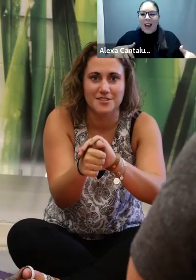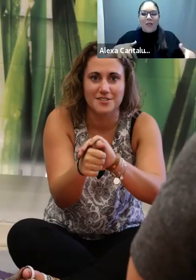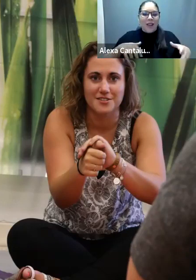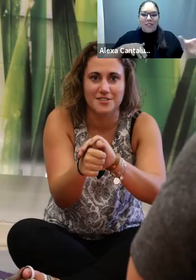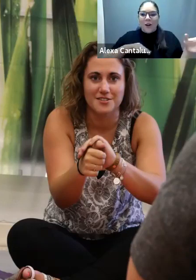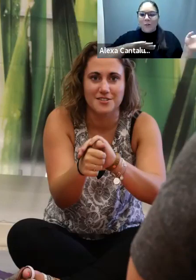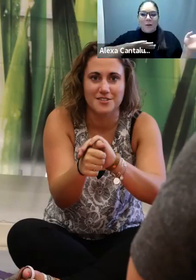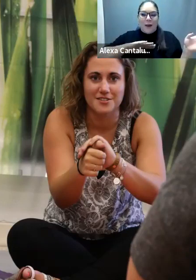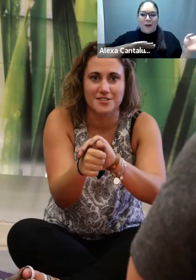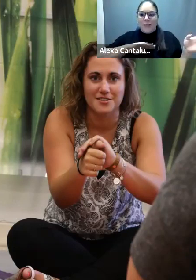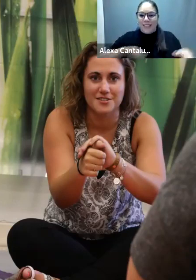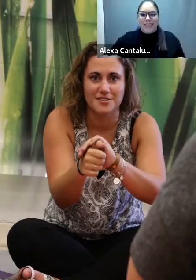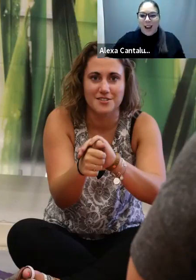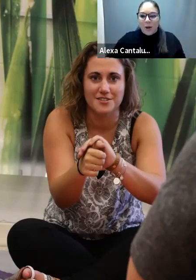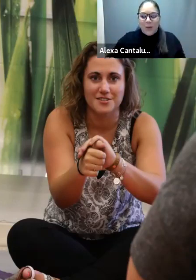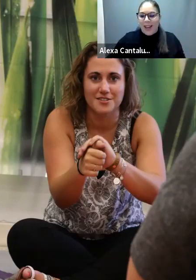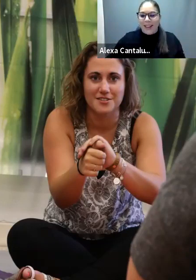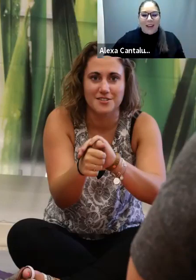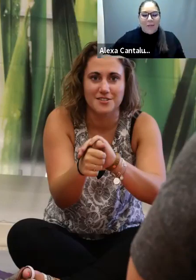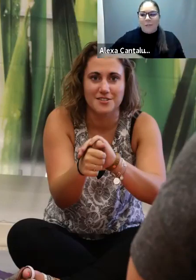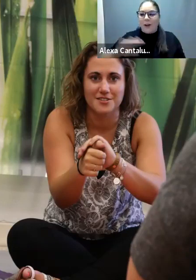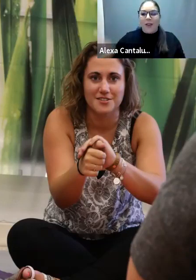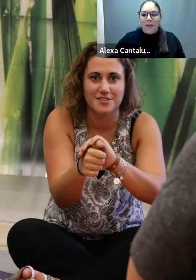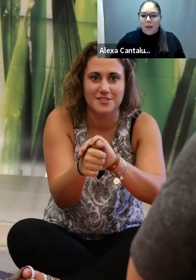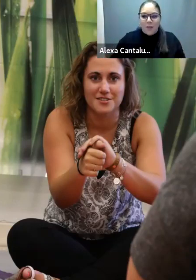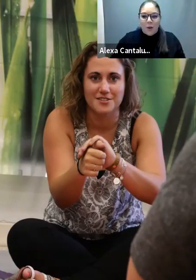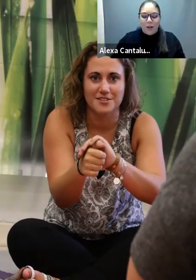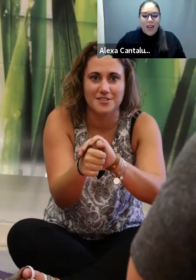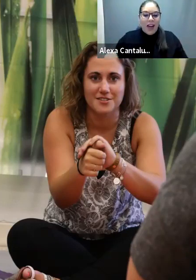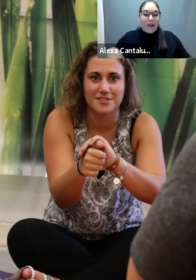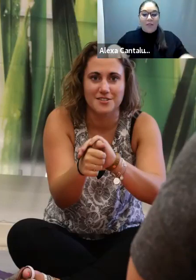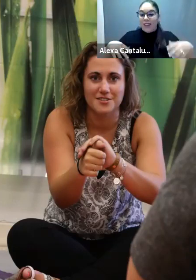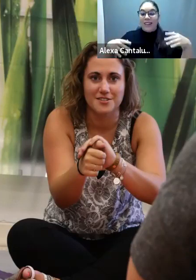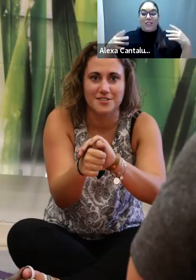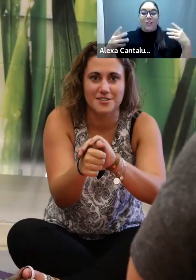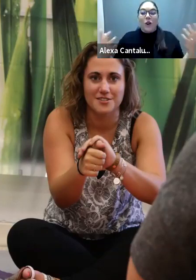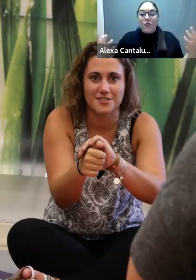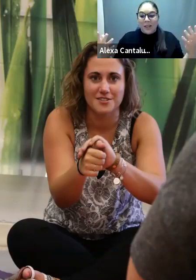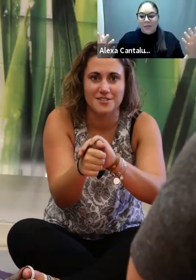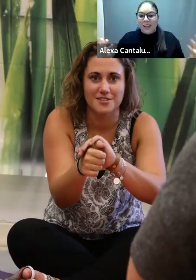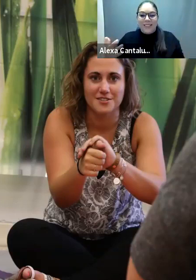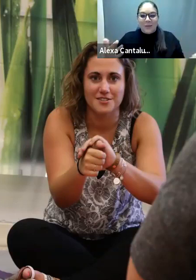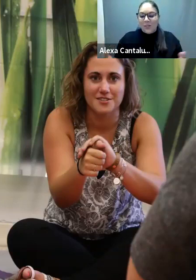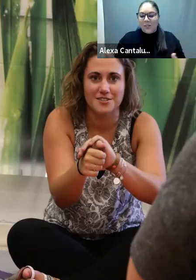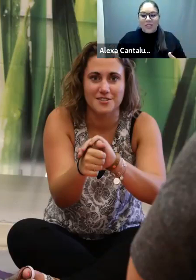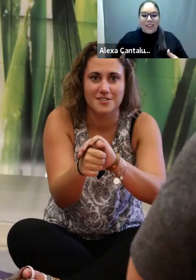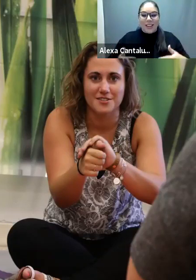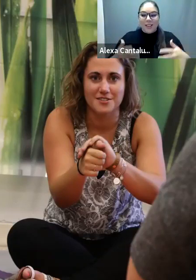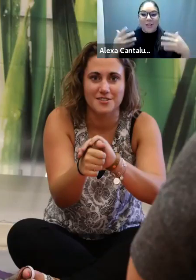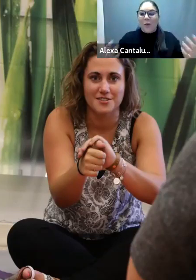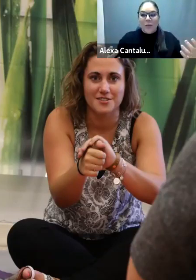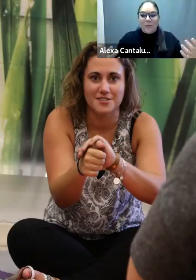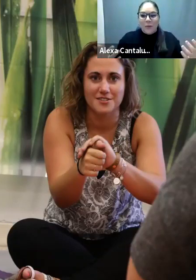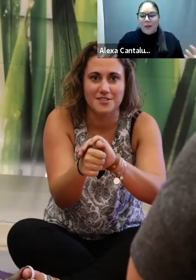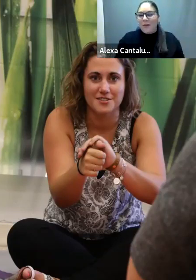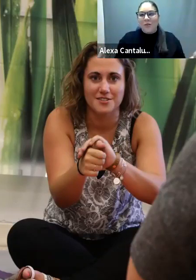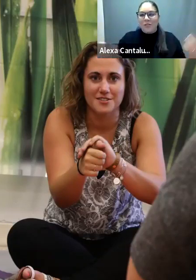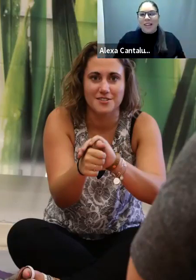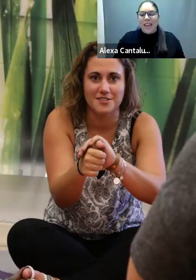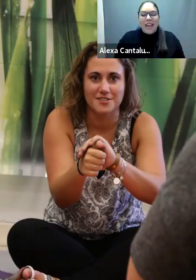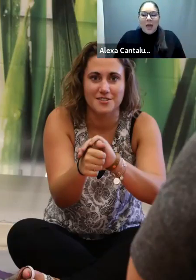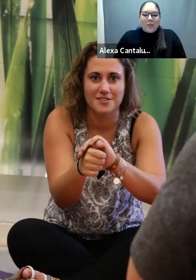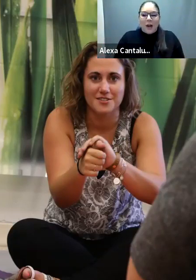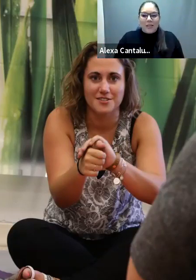present. I don't think I talked to my parents the entire weekend. I was barely on my phone. I don't even think I needed to charge it because I was just like so in the moment.